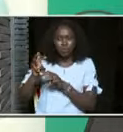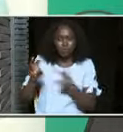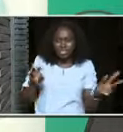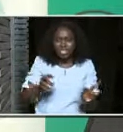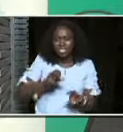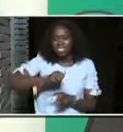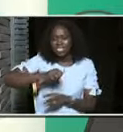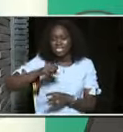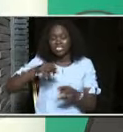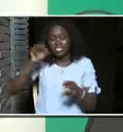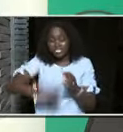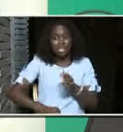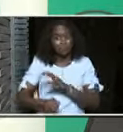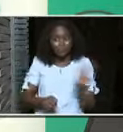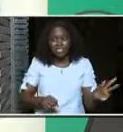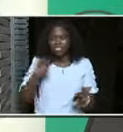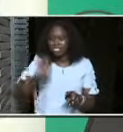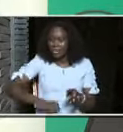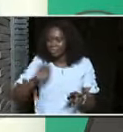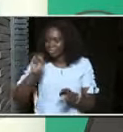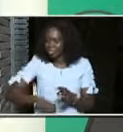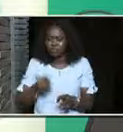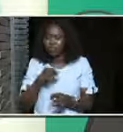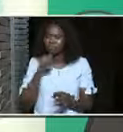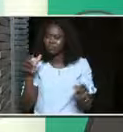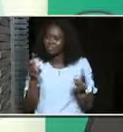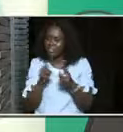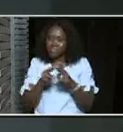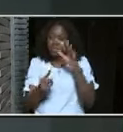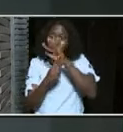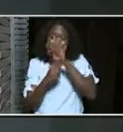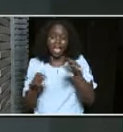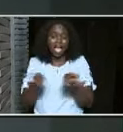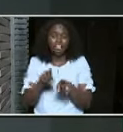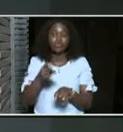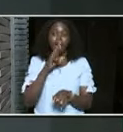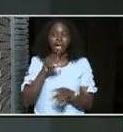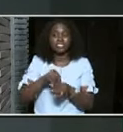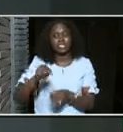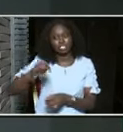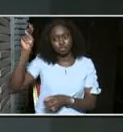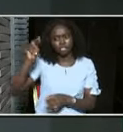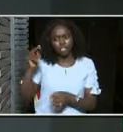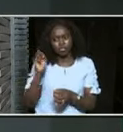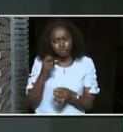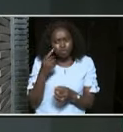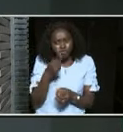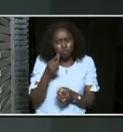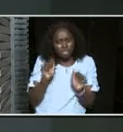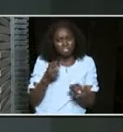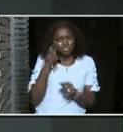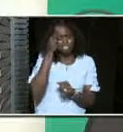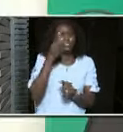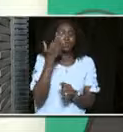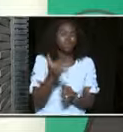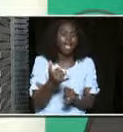not as popular, many would argue, around this part as you are in the north. And so you can understand why young people who are sort of